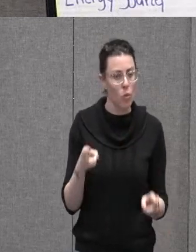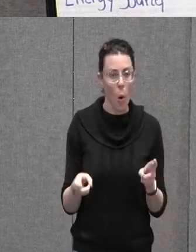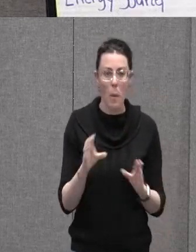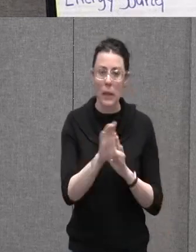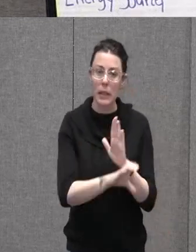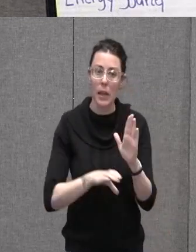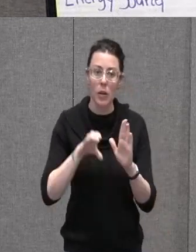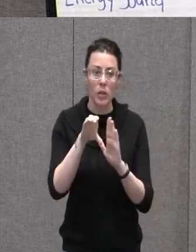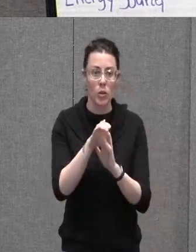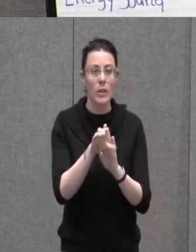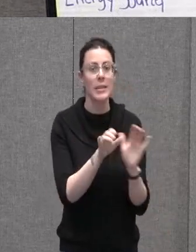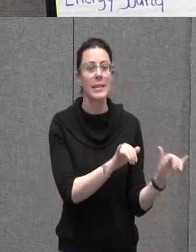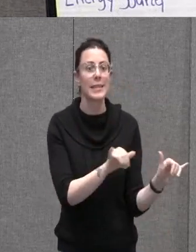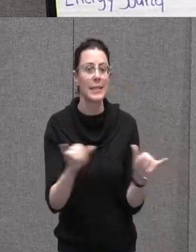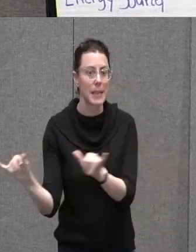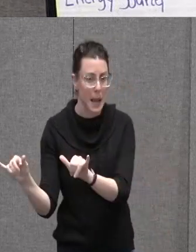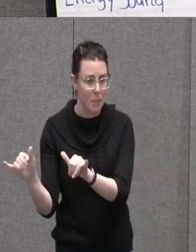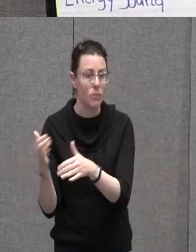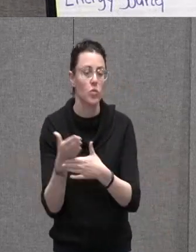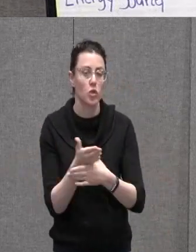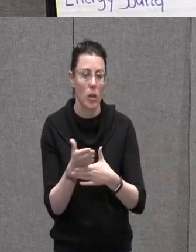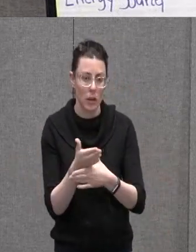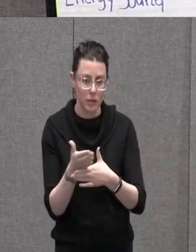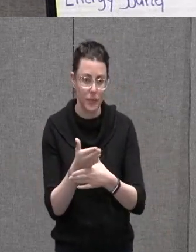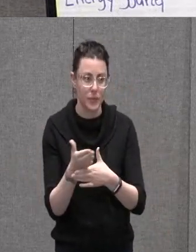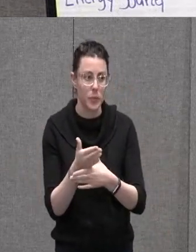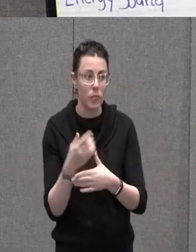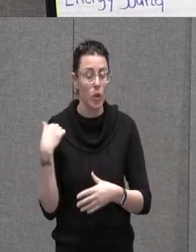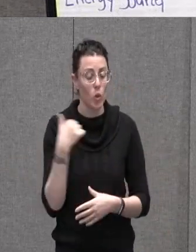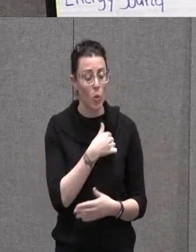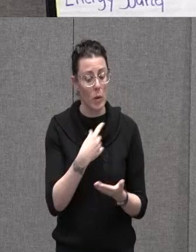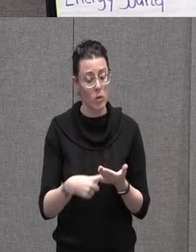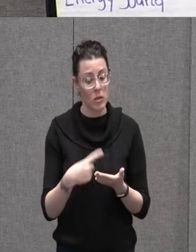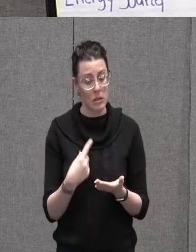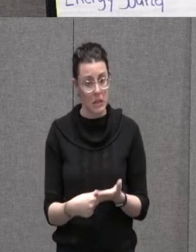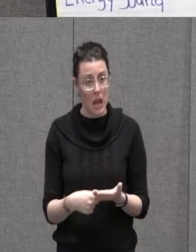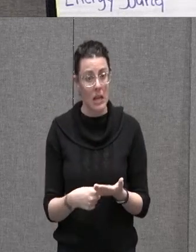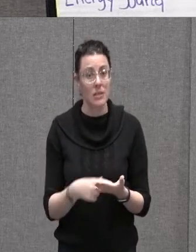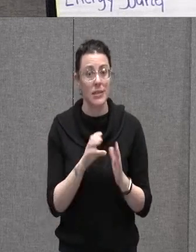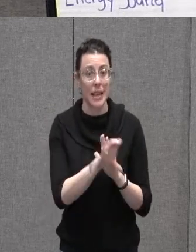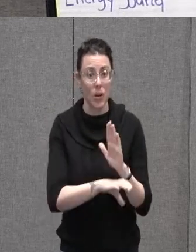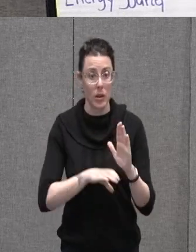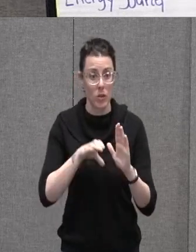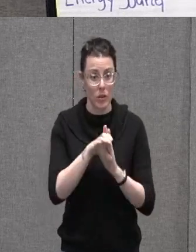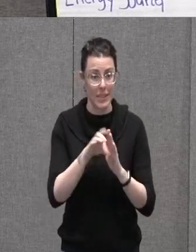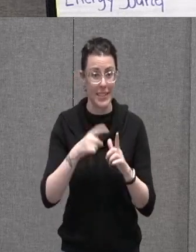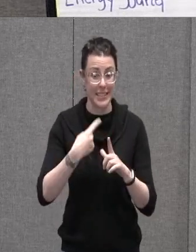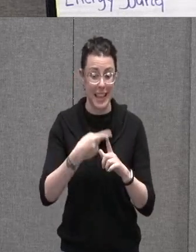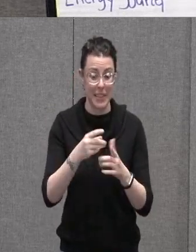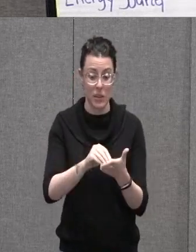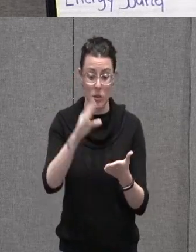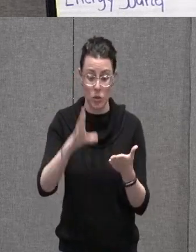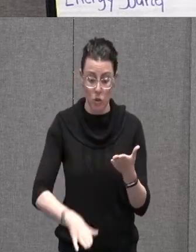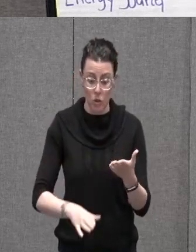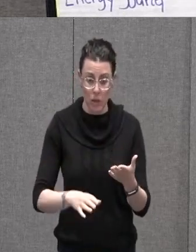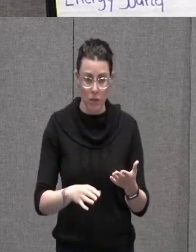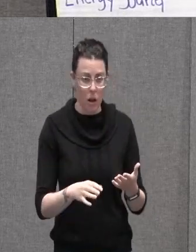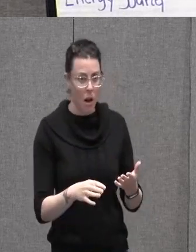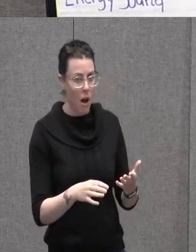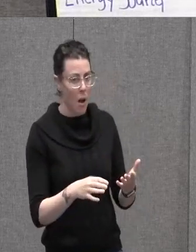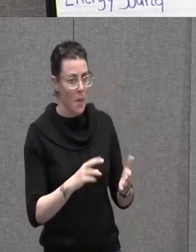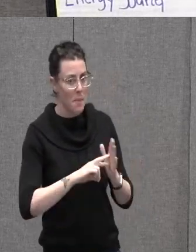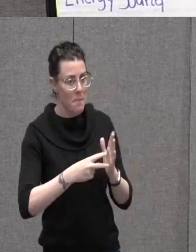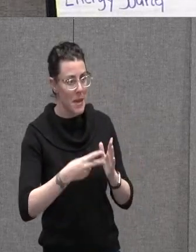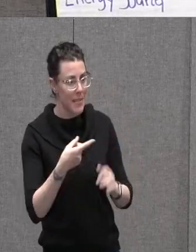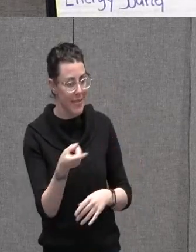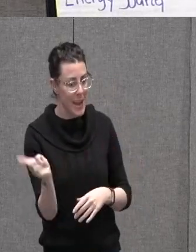over so that you can plan, so the students can plan their first design. You mean they're going to make something? So yes, that's